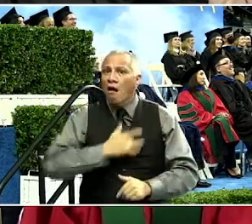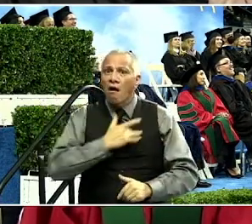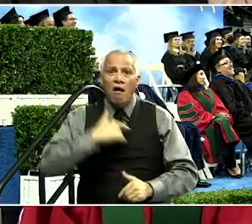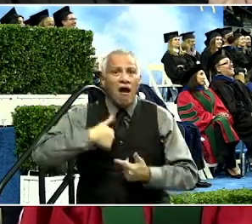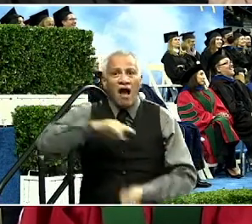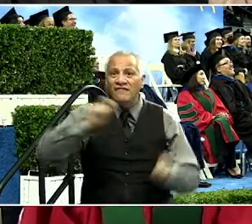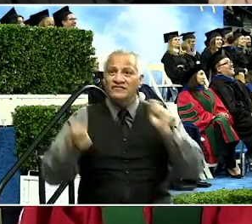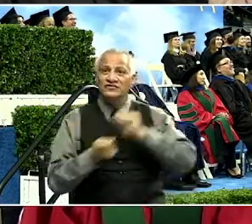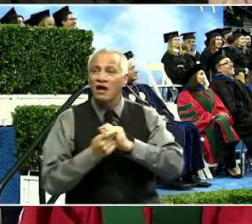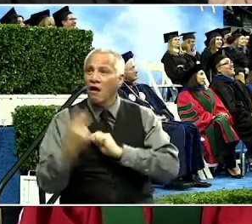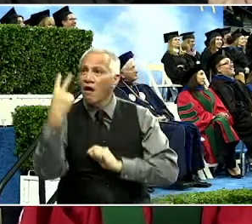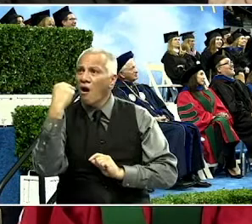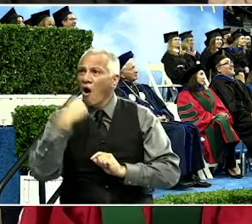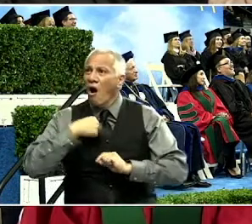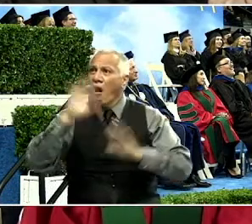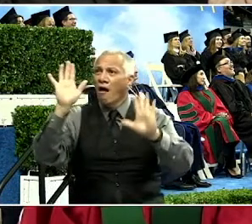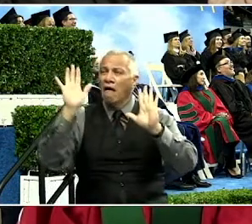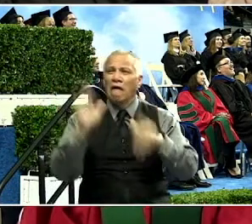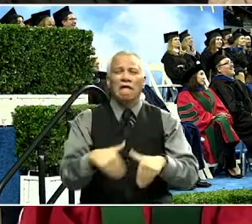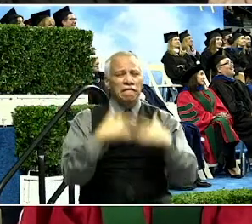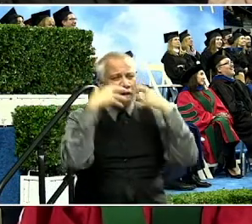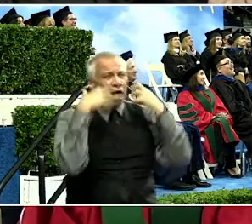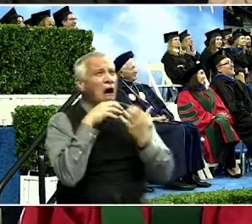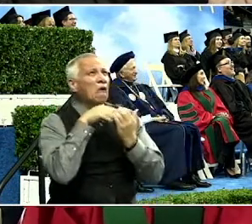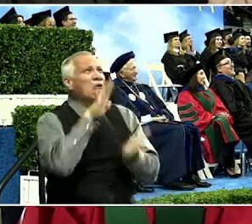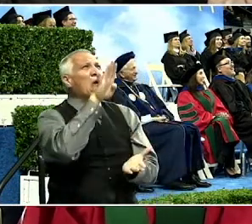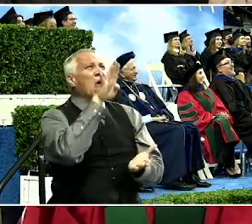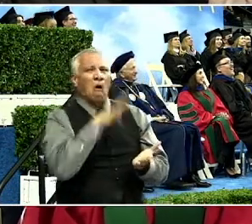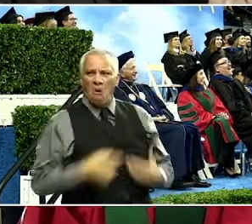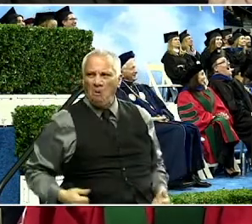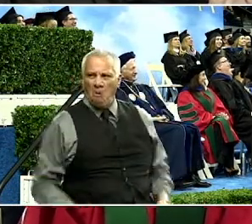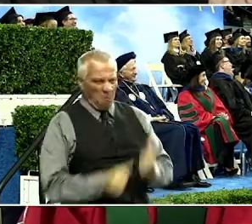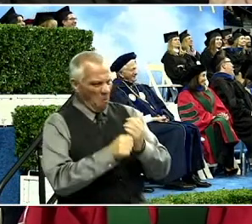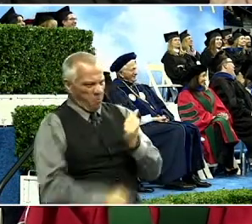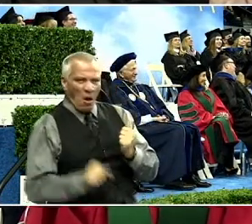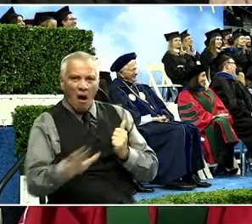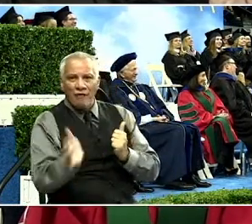when you get rejected, you howl at the moon and take a dump on their lawn. Do not do that.